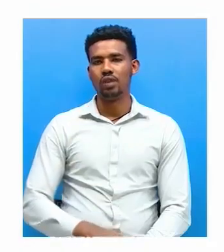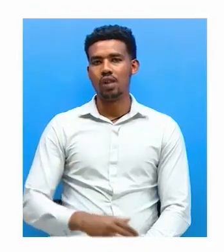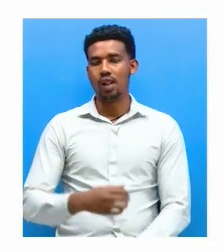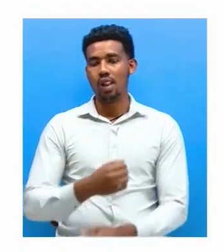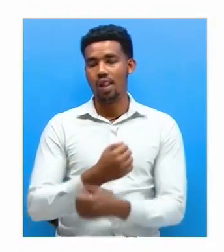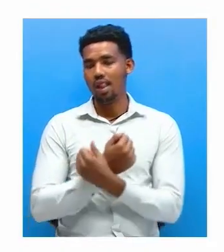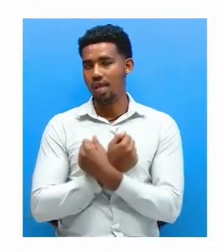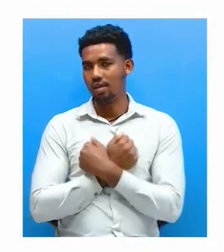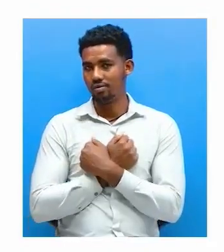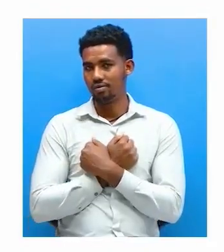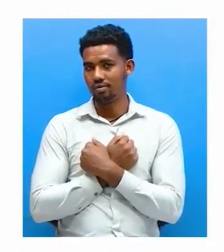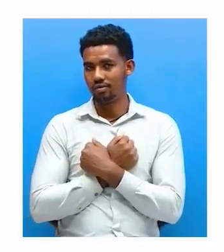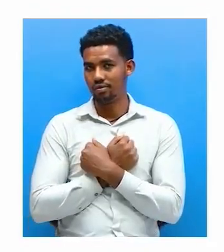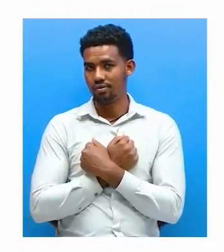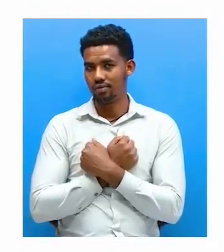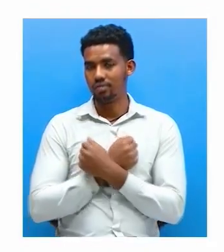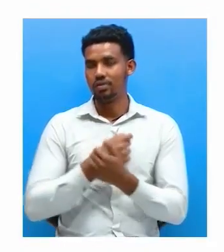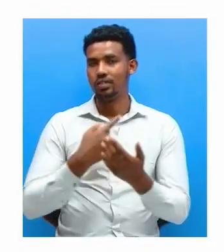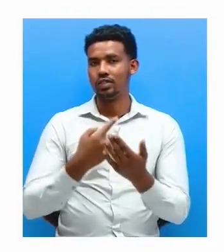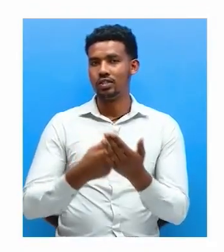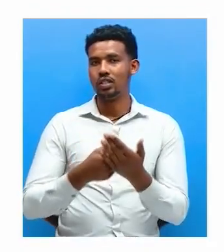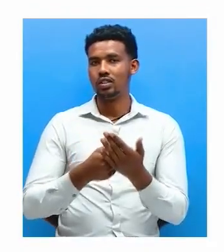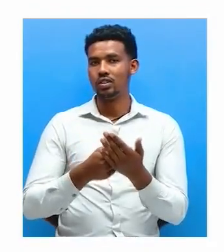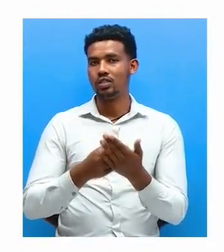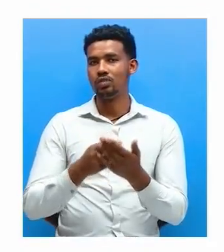love this movie.